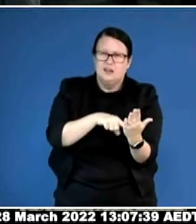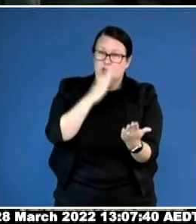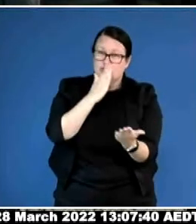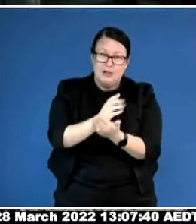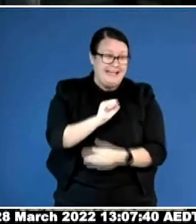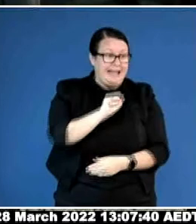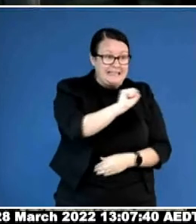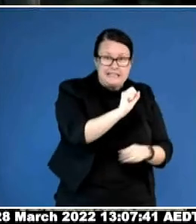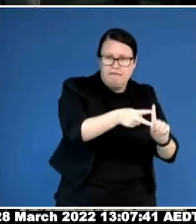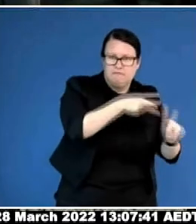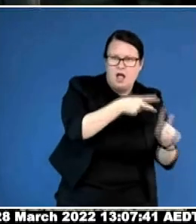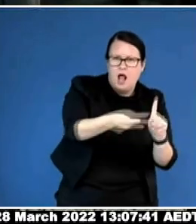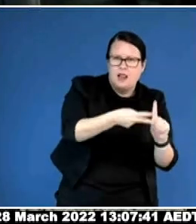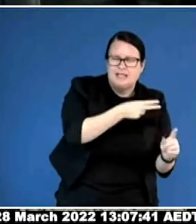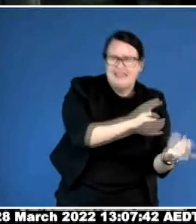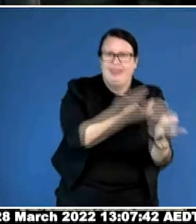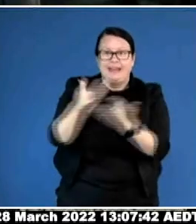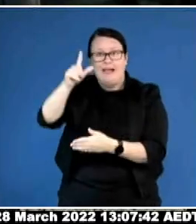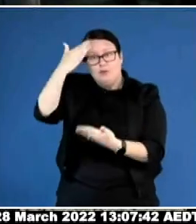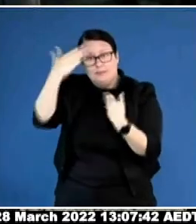the cause of your mental health issues.